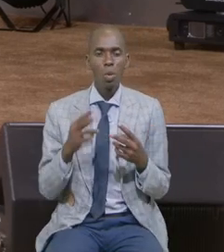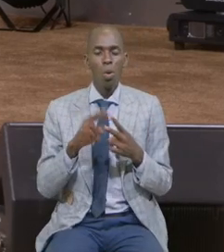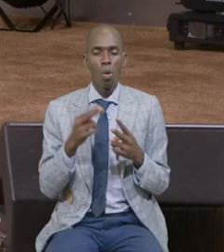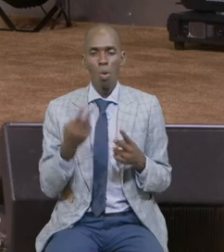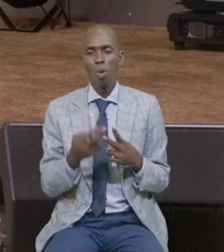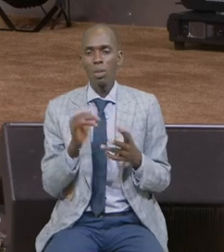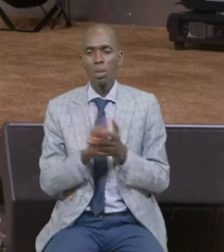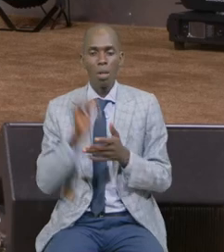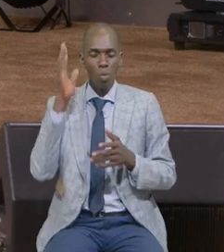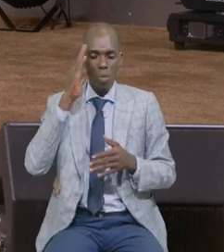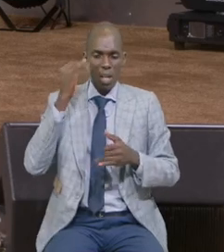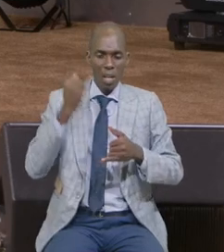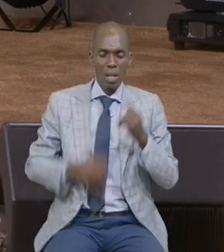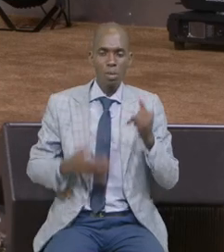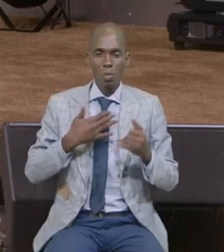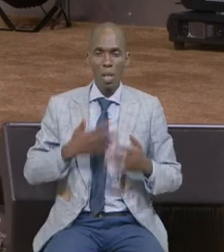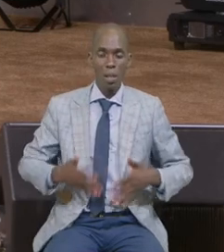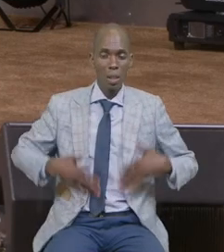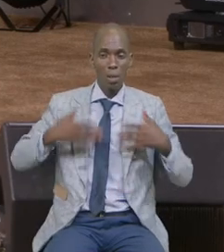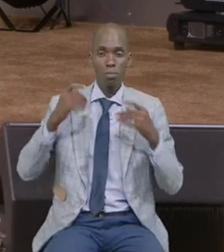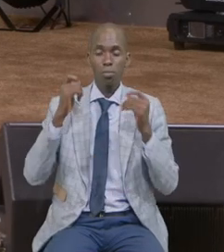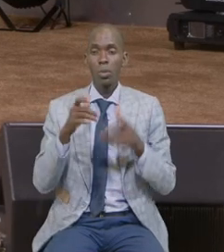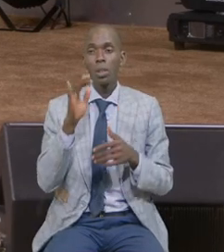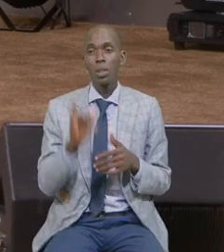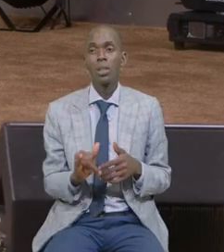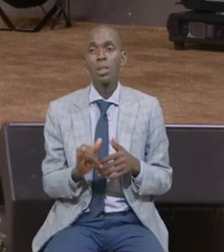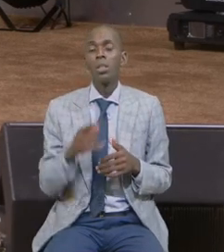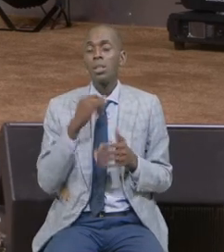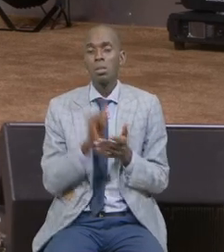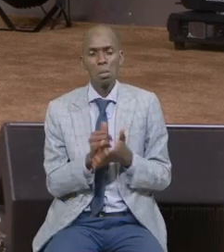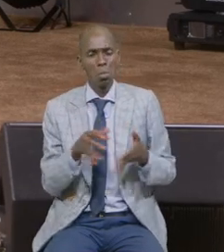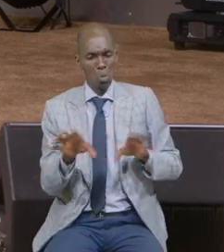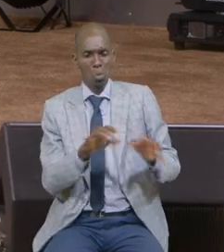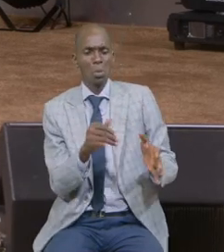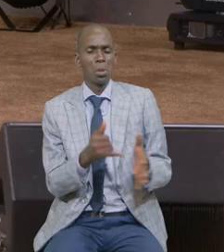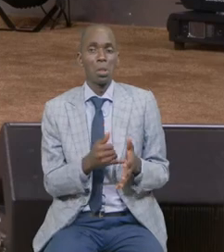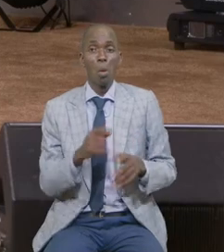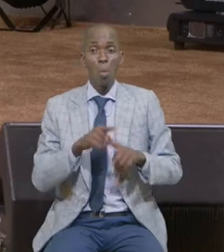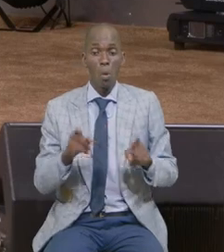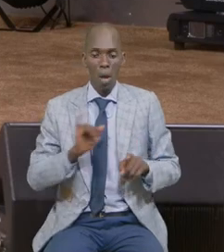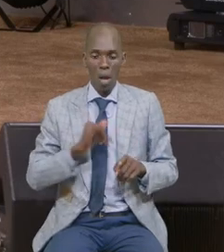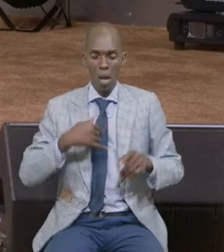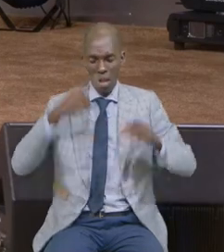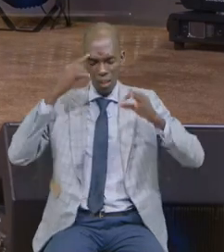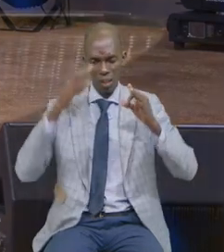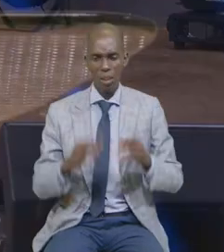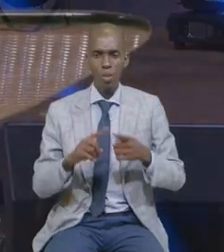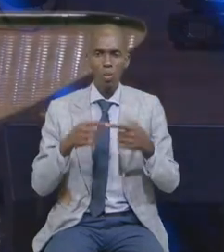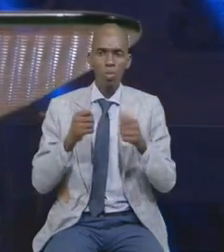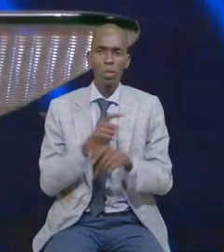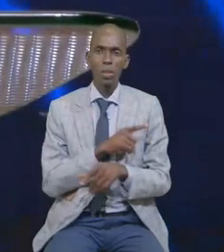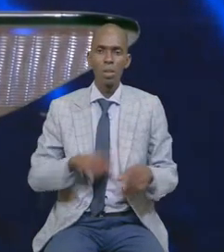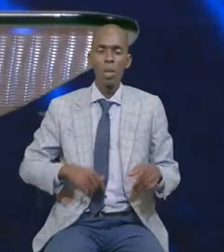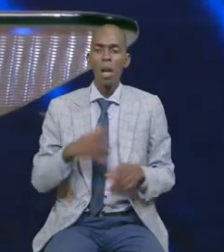ahead. But you've made up your mind, you're going to serve God, and nothing will take that